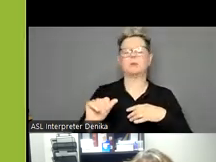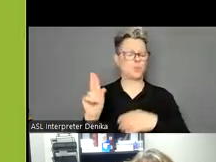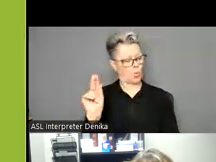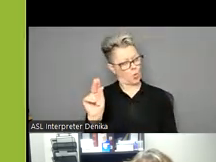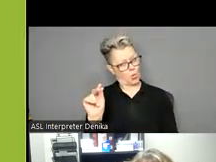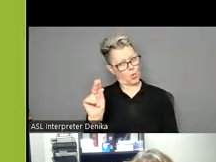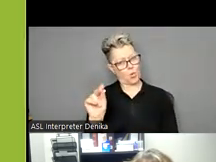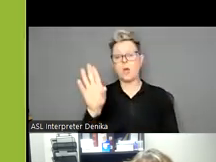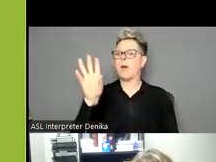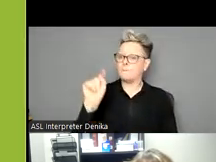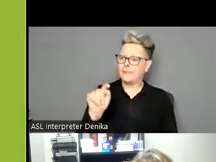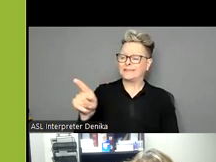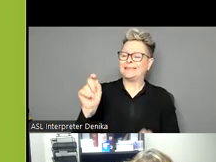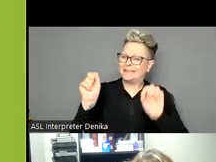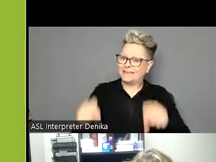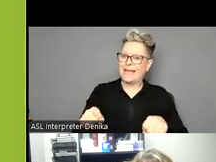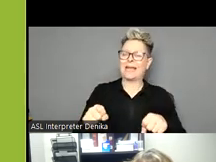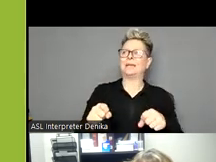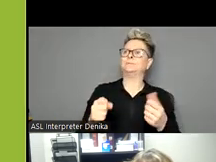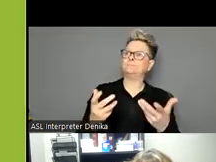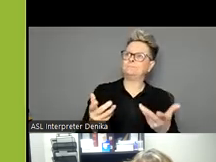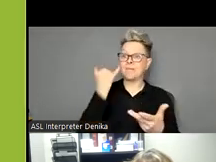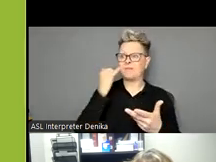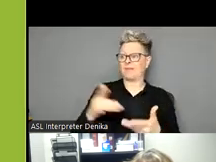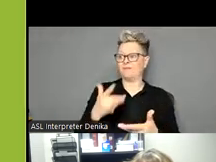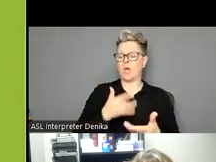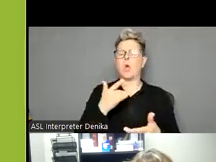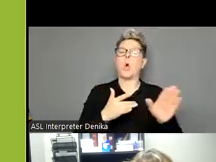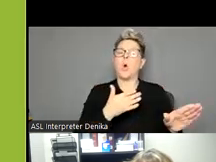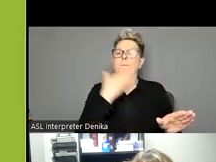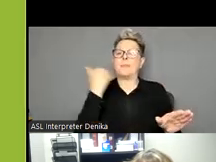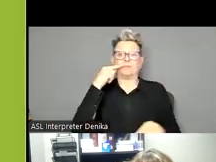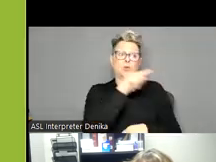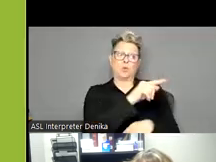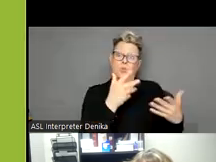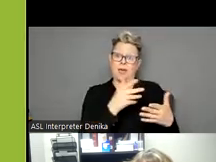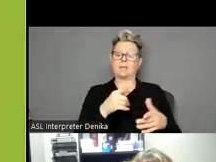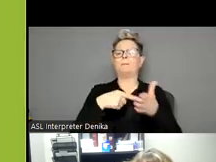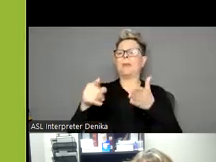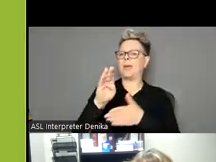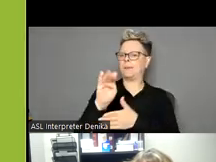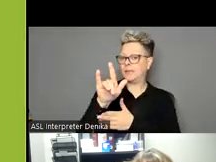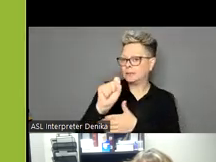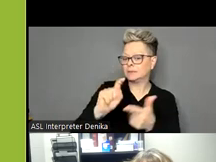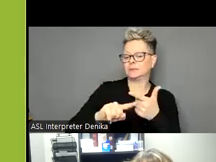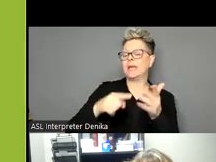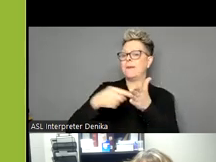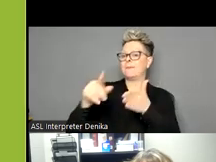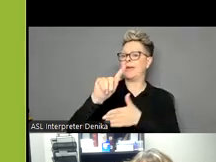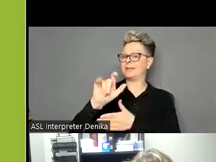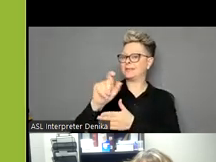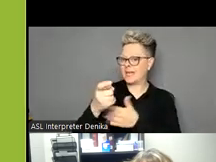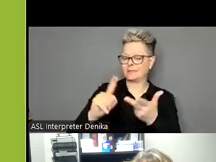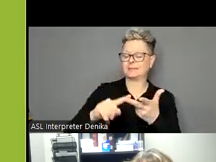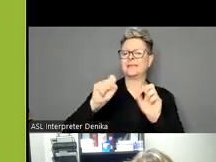do a lot of stuff that they deem to be in your best interests. They have to pay your taxes and bills. They can hire professionals to help manage your